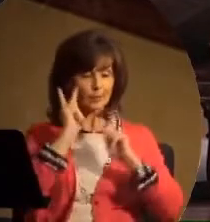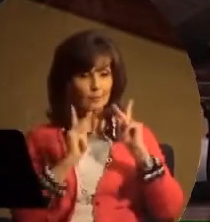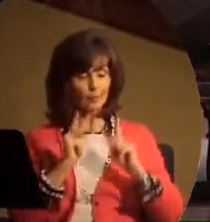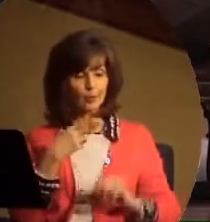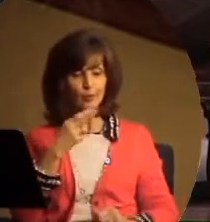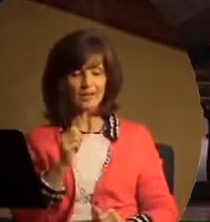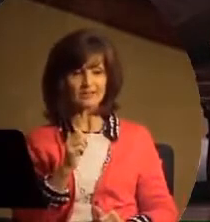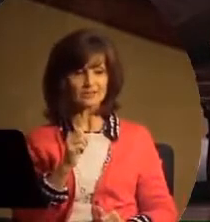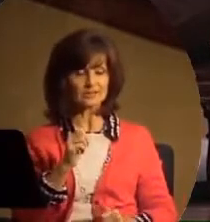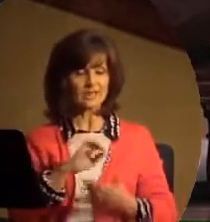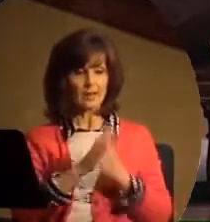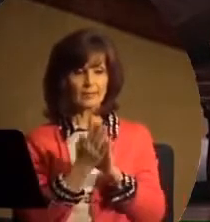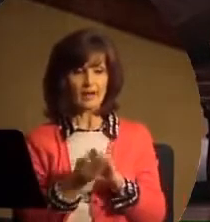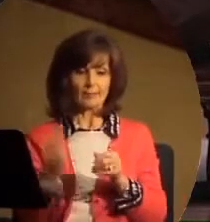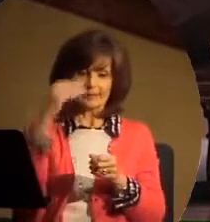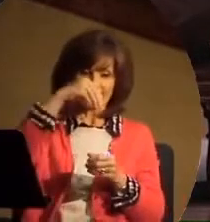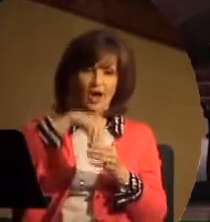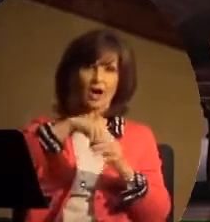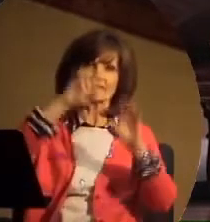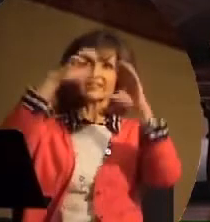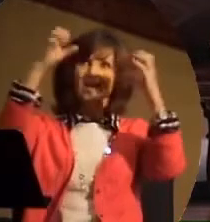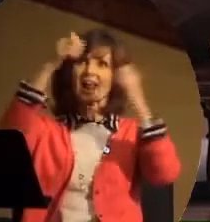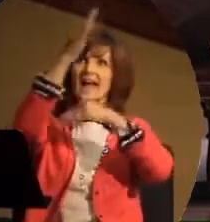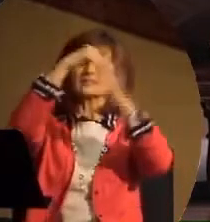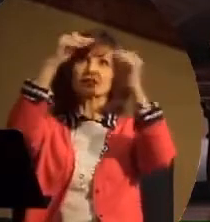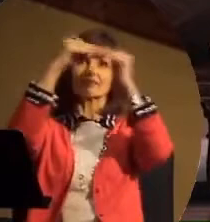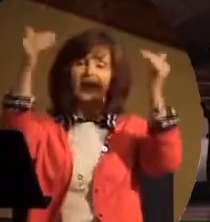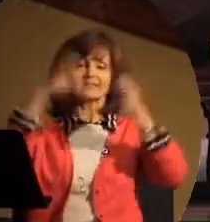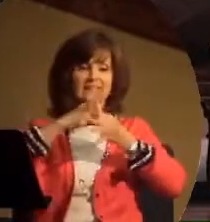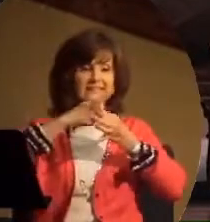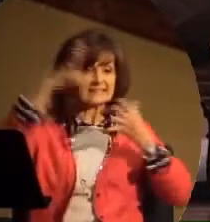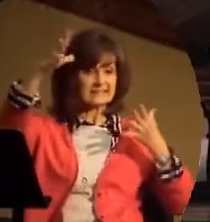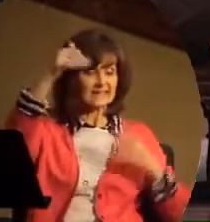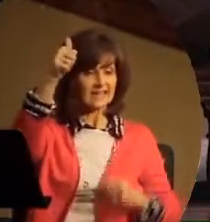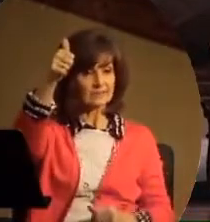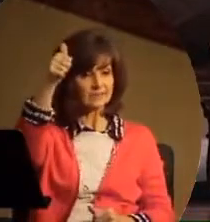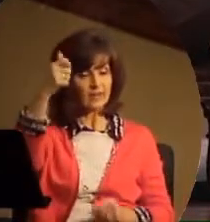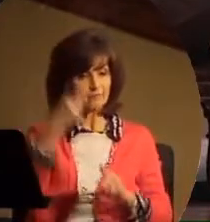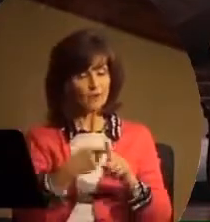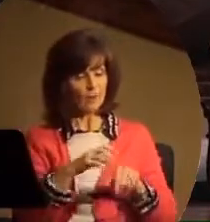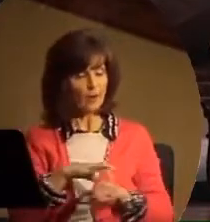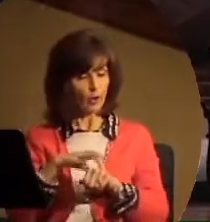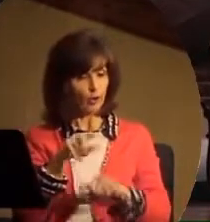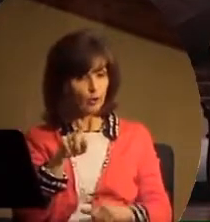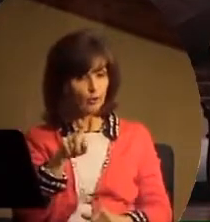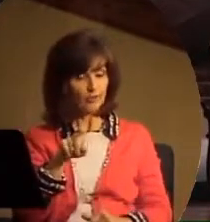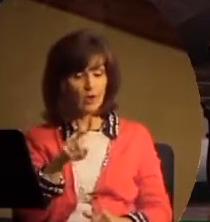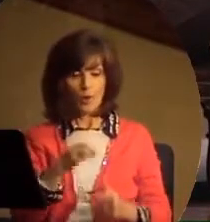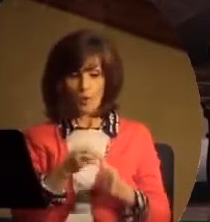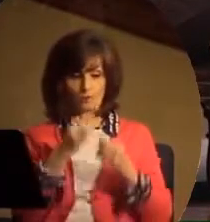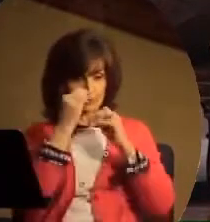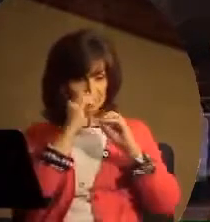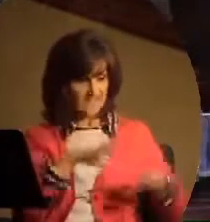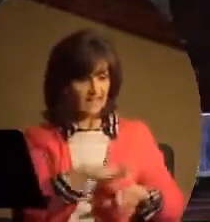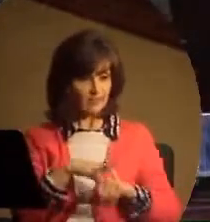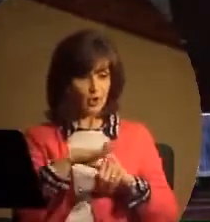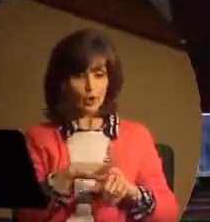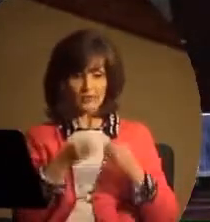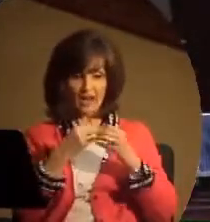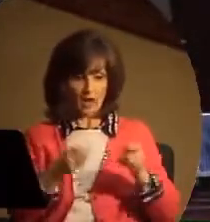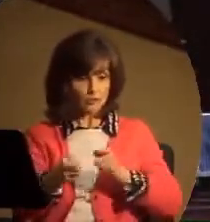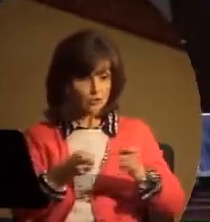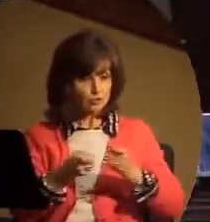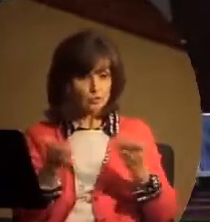just wrapped himself up in the clouds of heaven and disconnected himself from the earth? Has he forsaken the earth? Has he lost